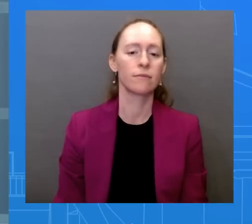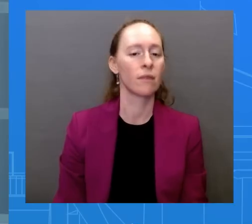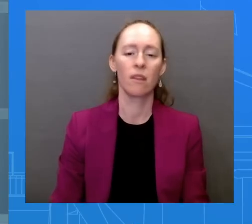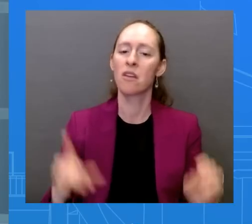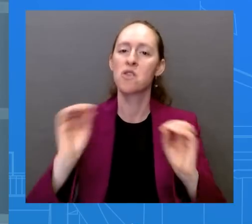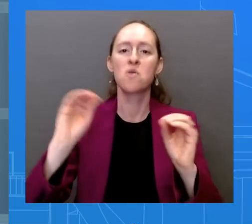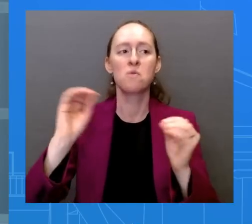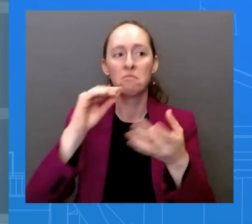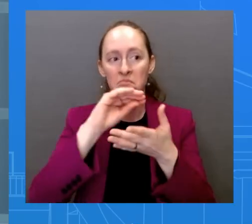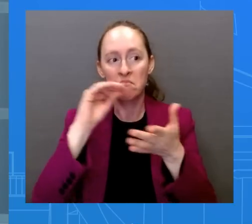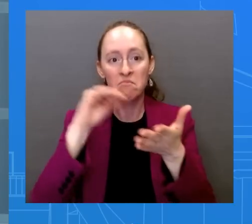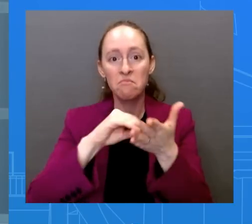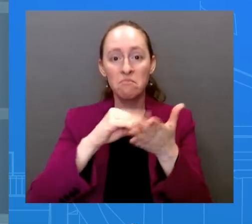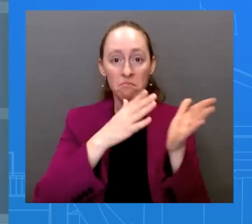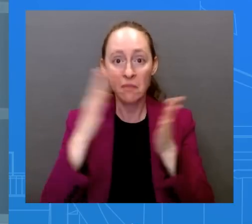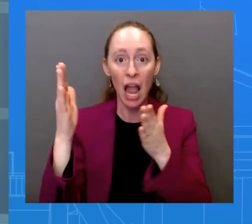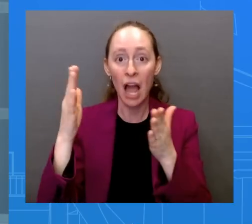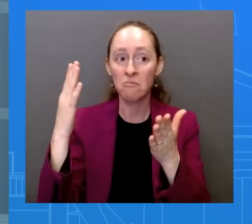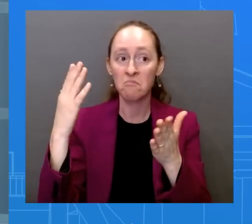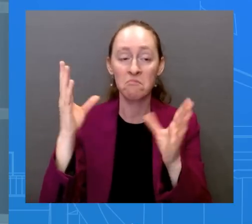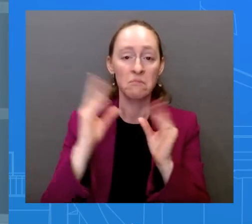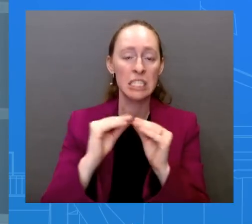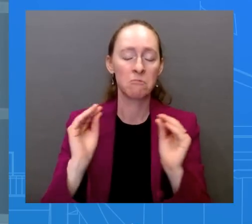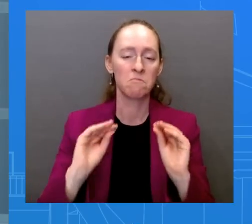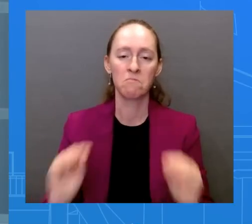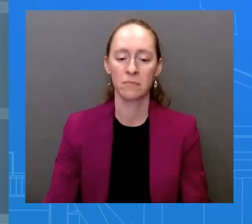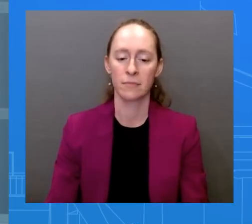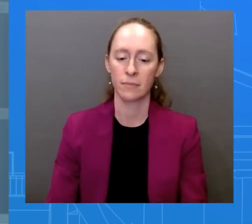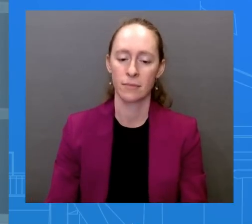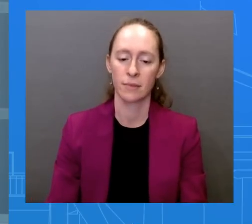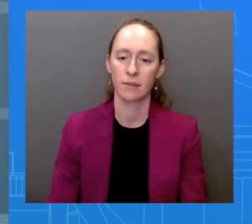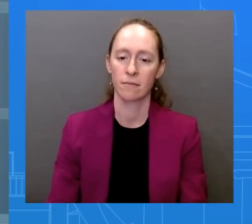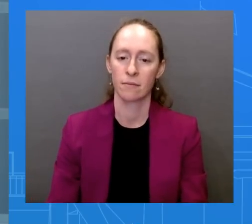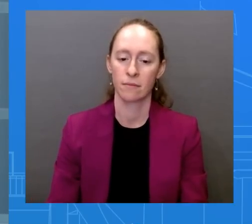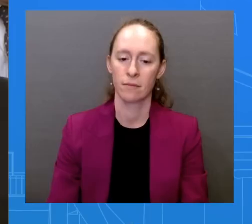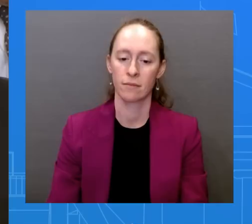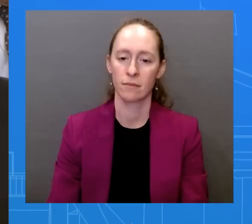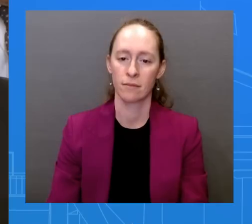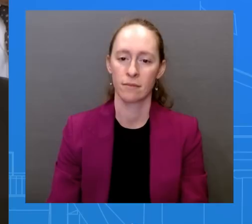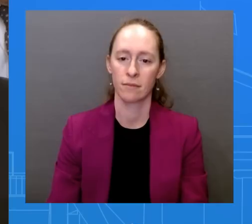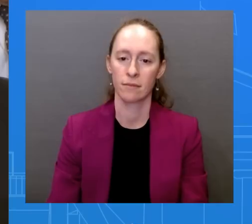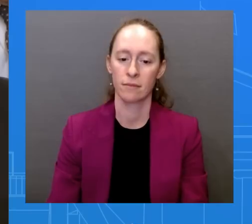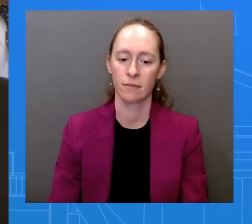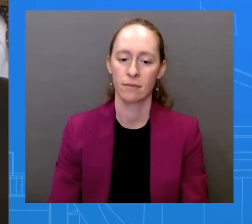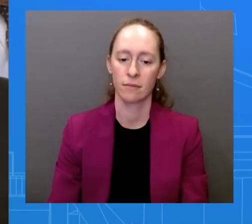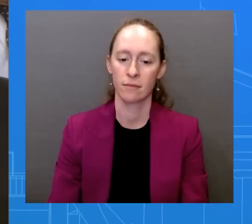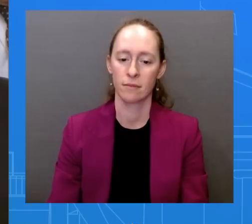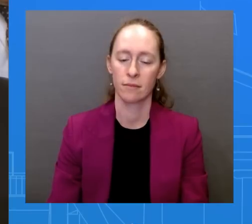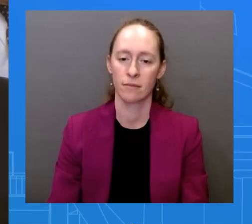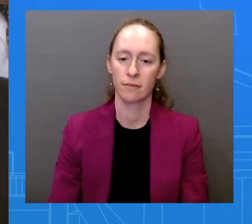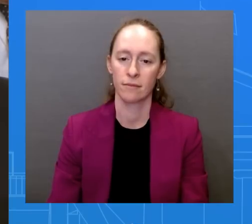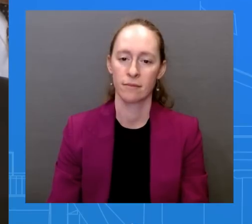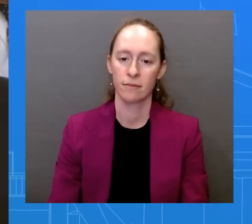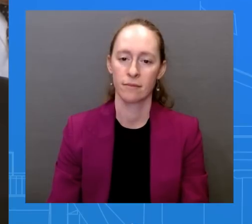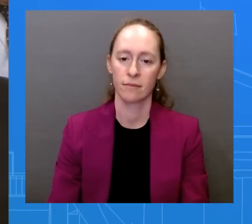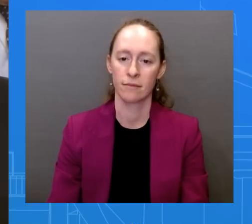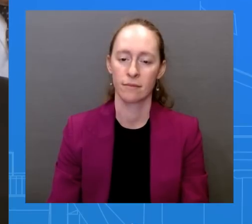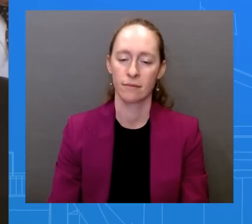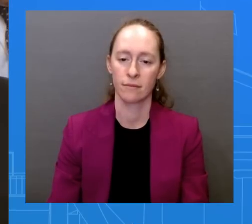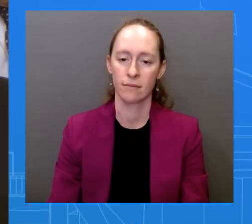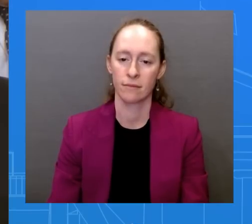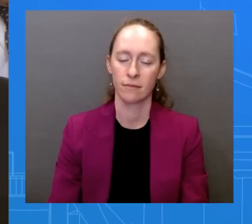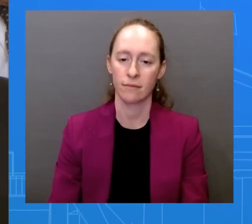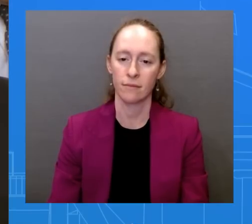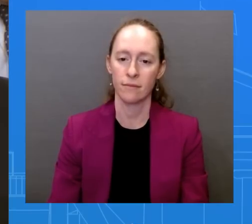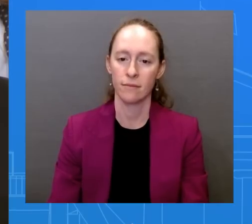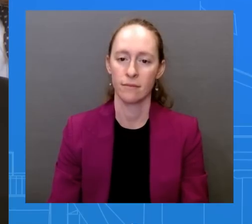Welcome back. Thank you. So it's been about a month since the president unveiled his plan for the $10,000 to $20,000 of student loan forgiveness.